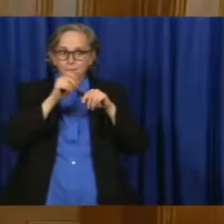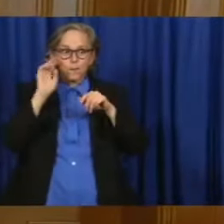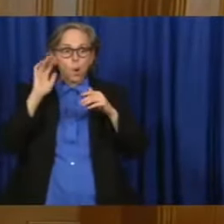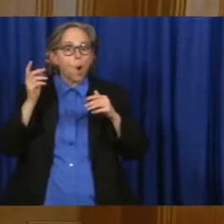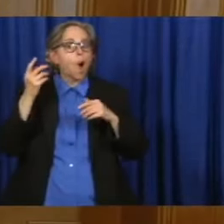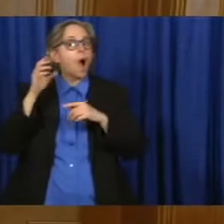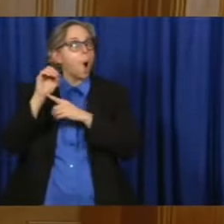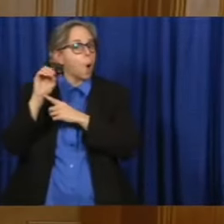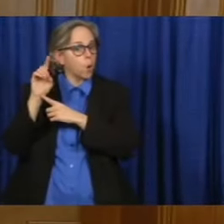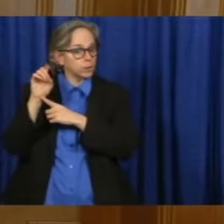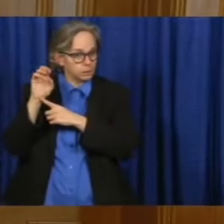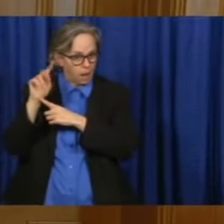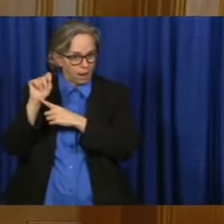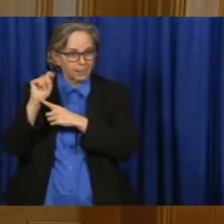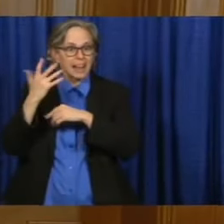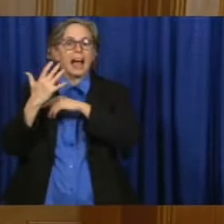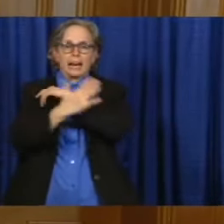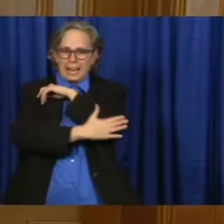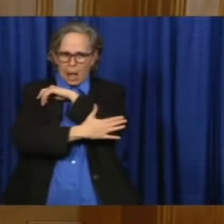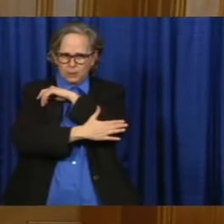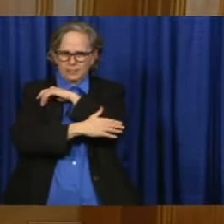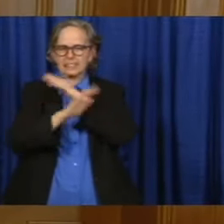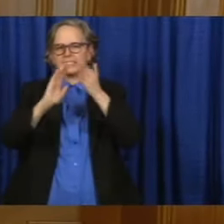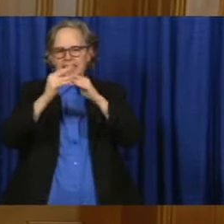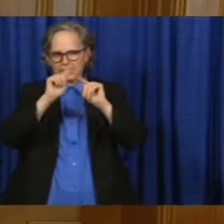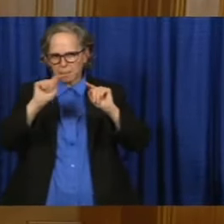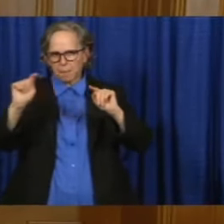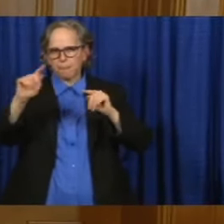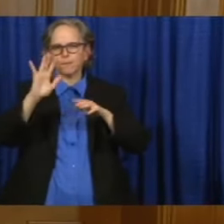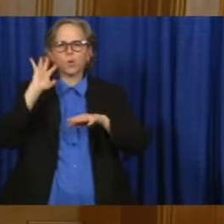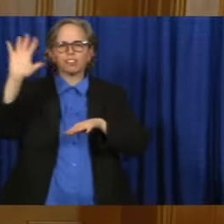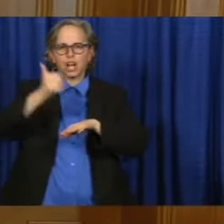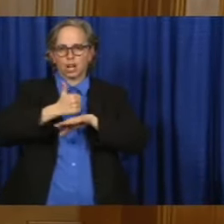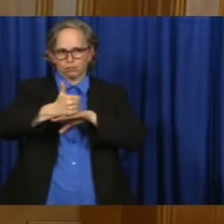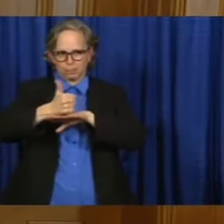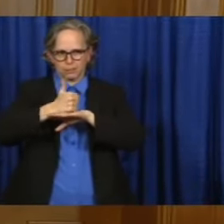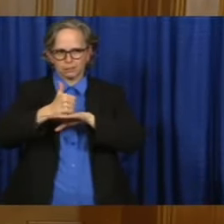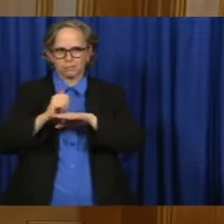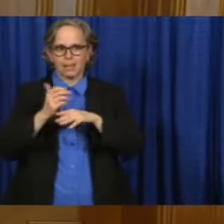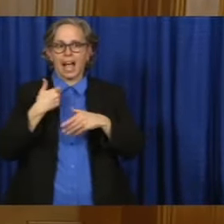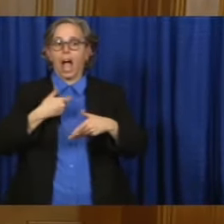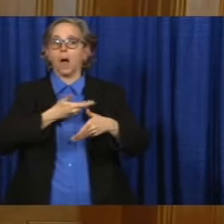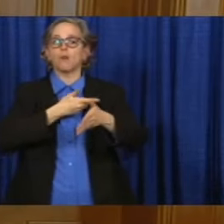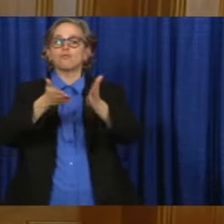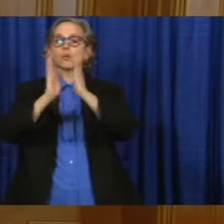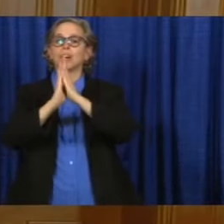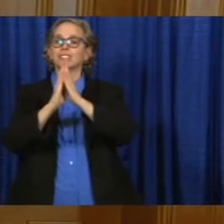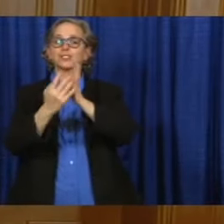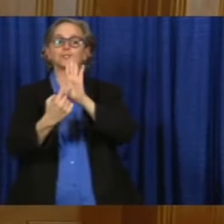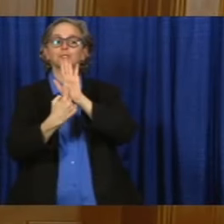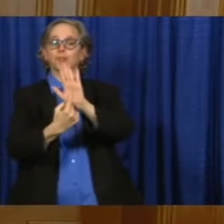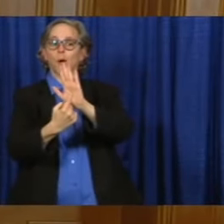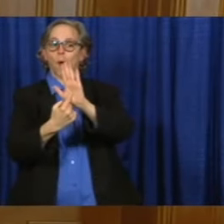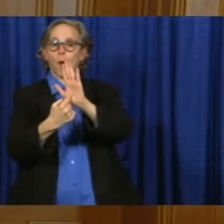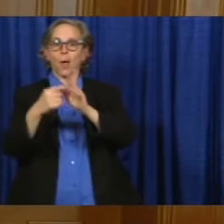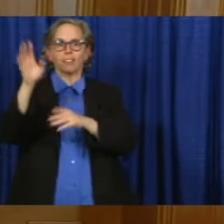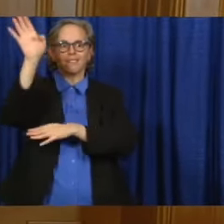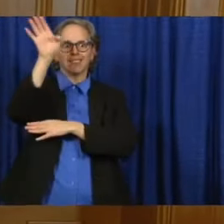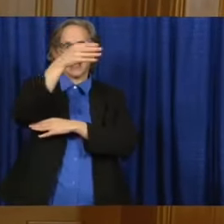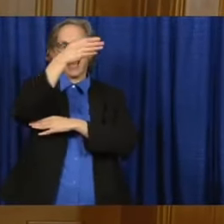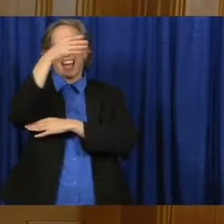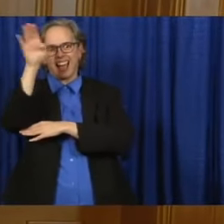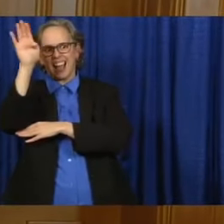government partners in response to our request to Ohioans to fly their flags. This also features images of ODOT